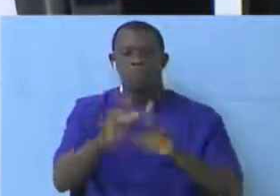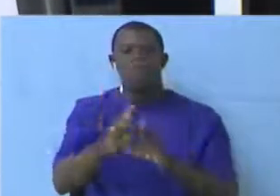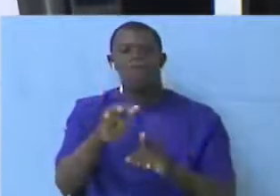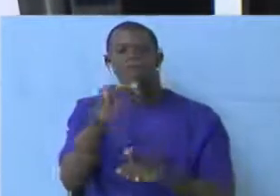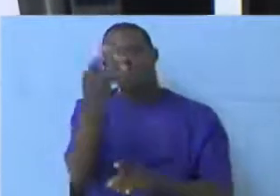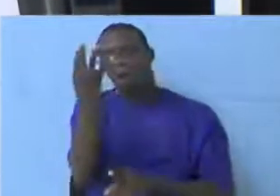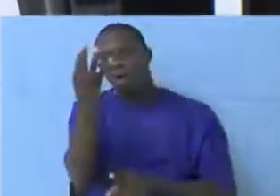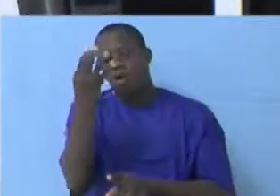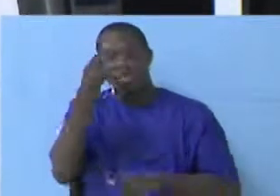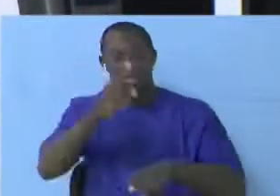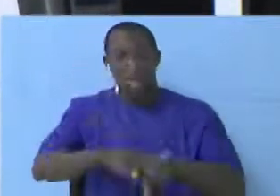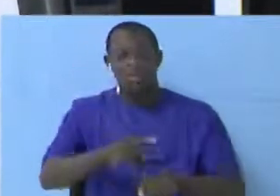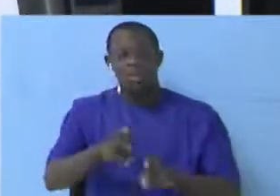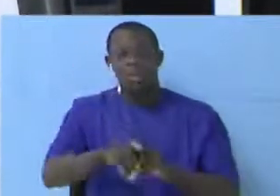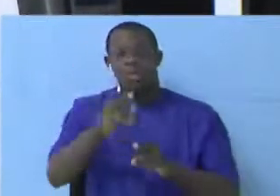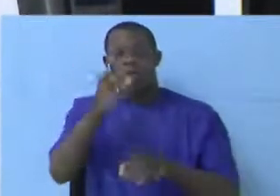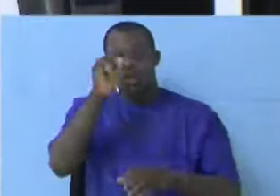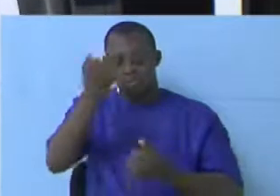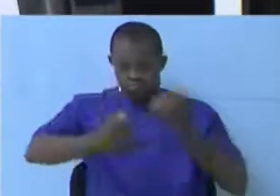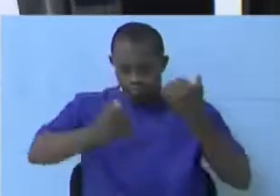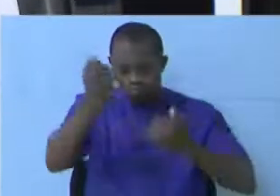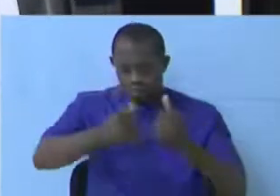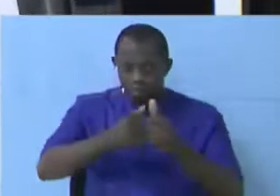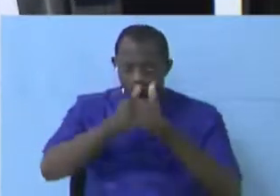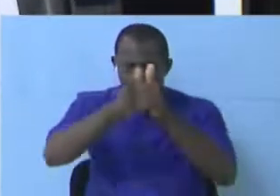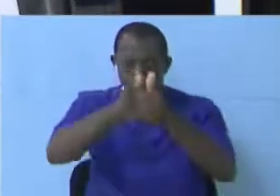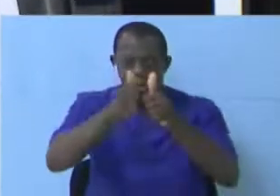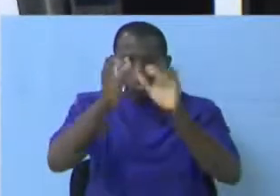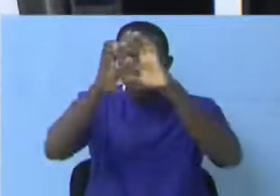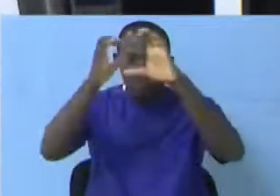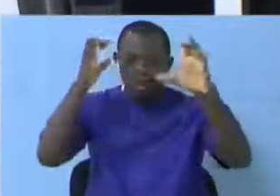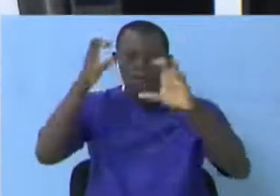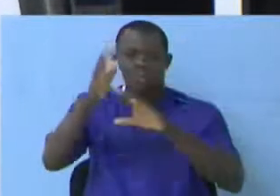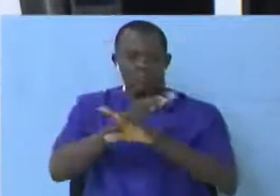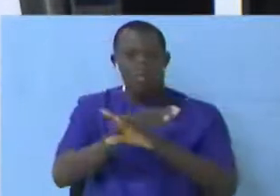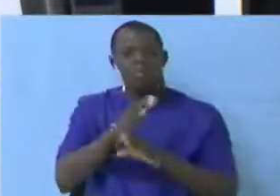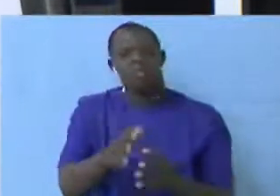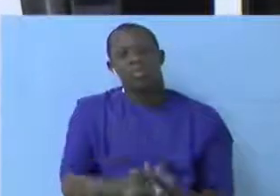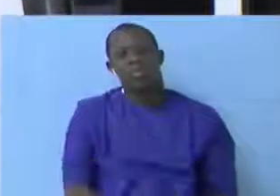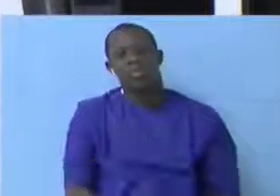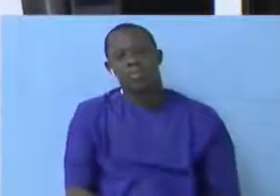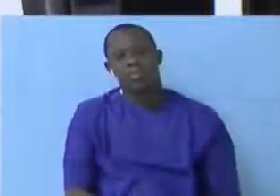If you have stopped at these various places and your vehicle was running, you